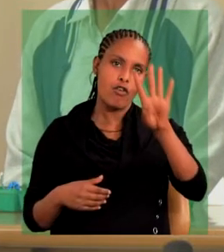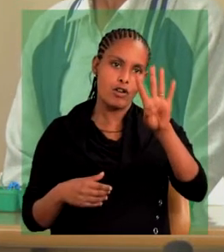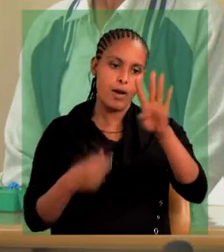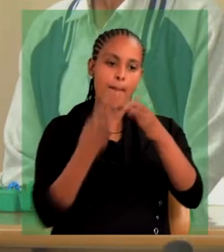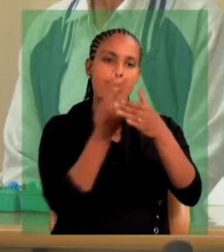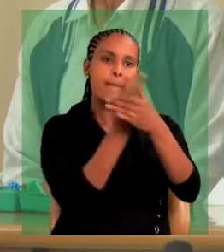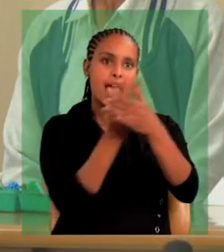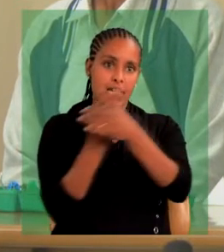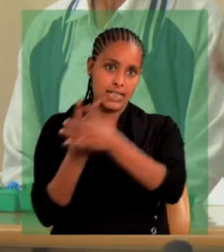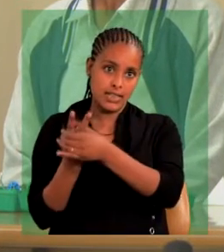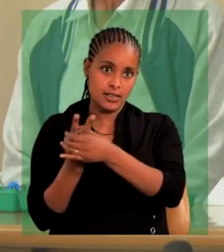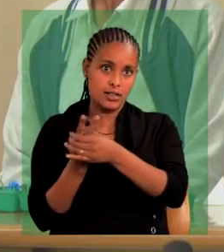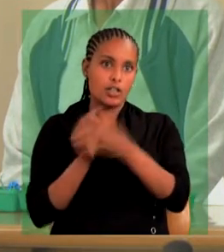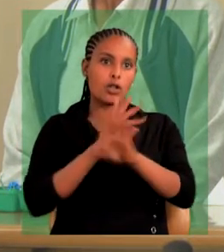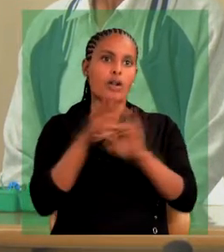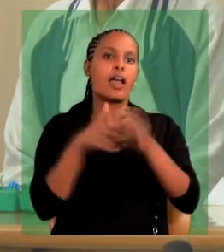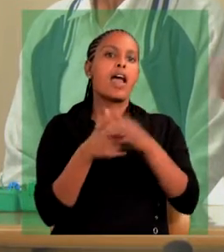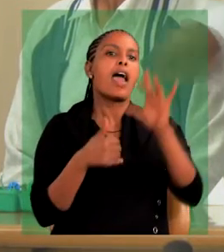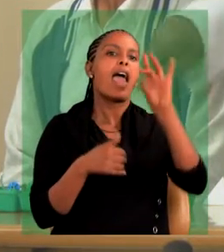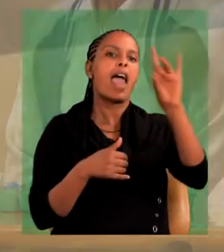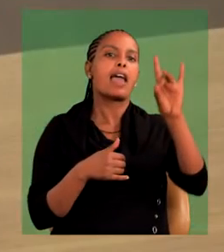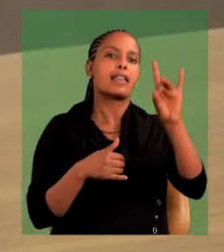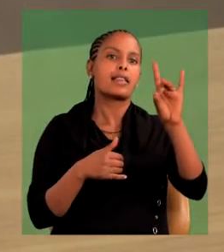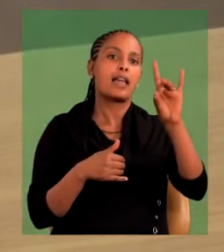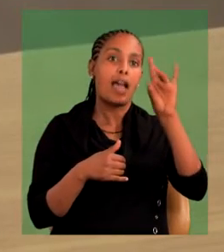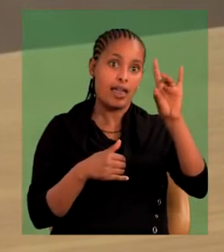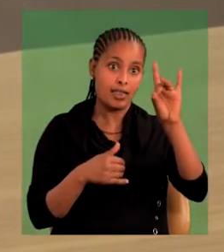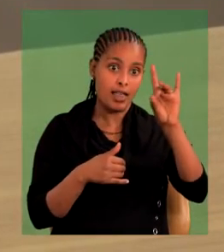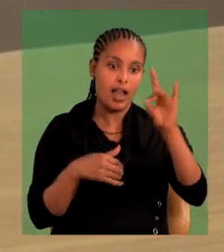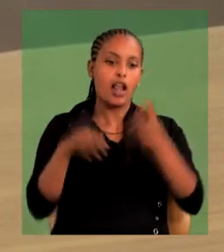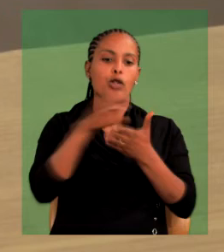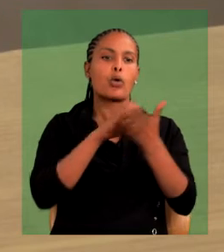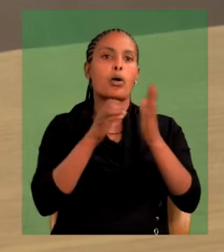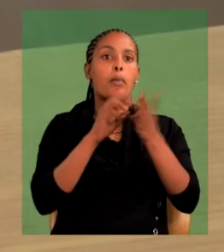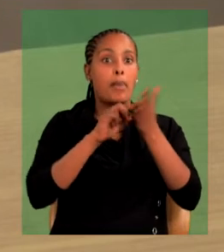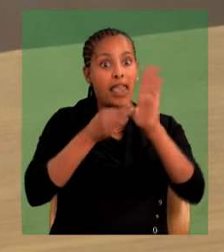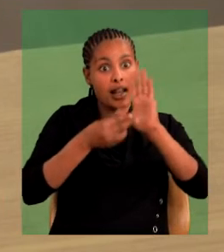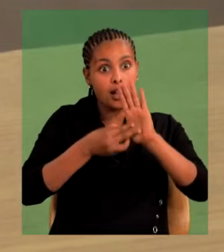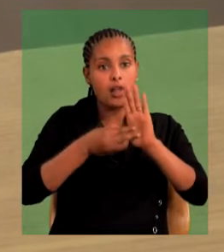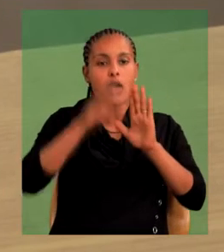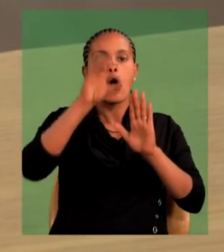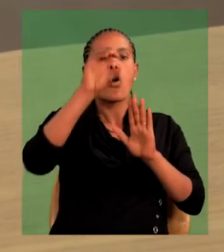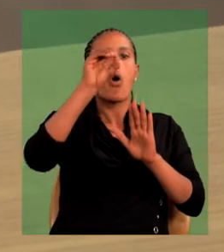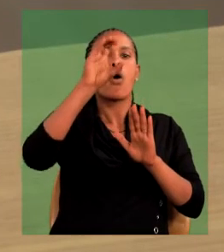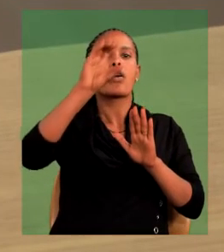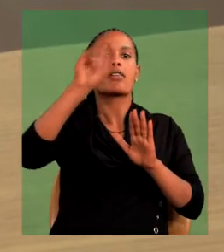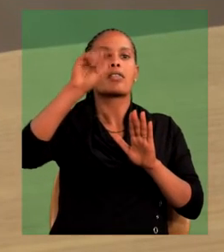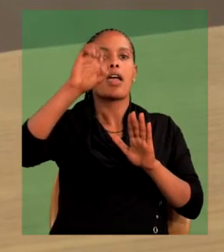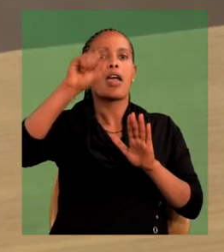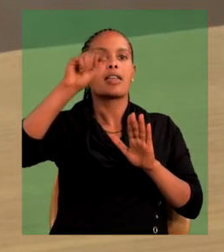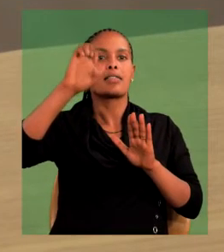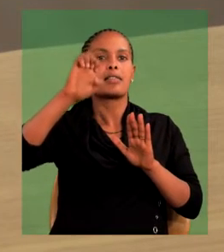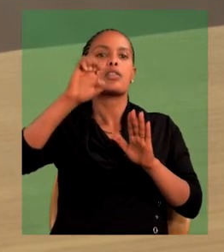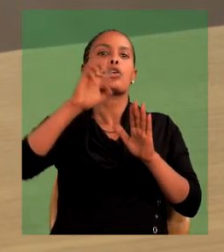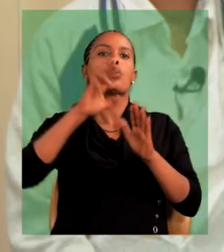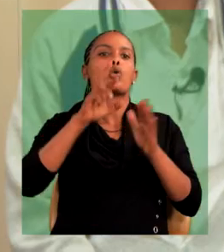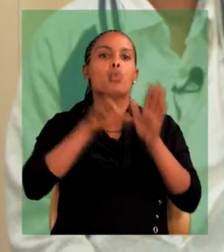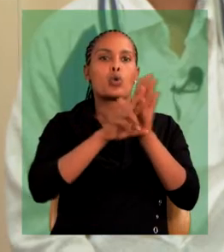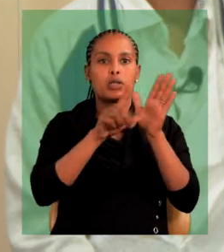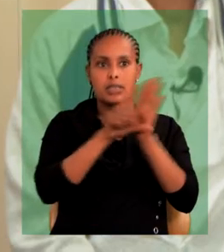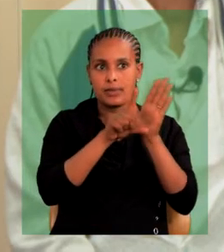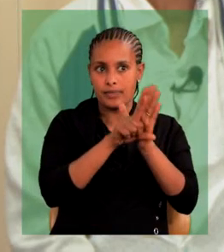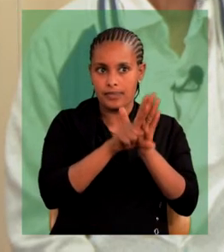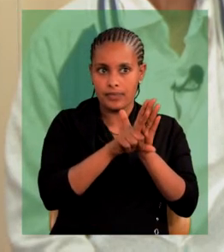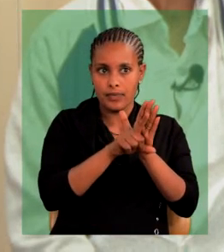pairs, or a total of 8 electrons. So the octet is fulfilled. Is the octet fulfilled for hydrogen?